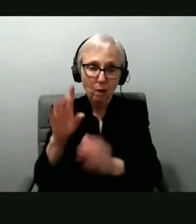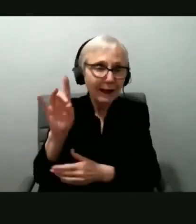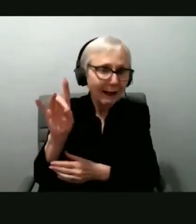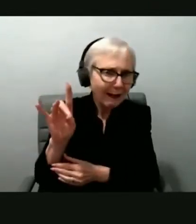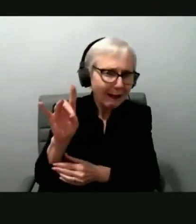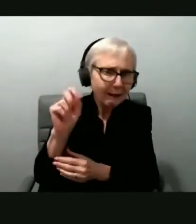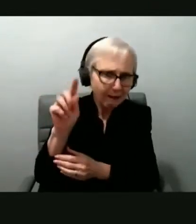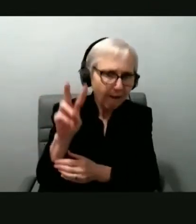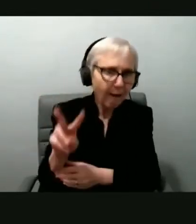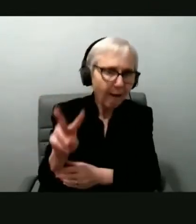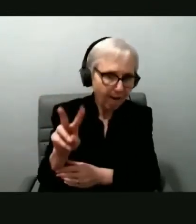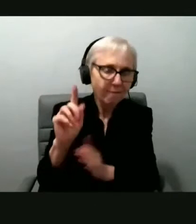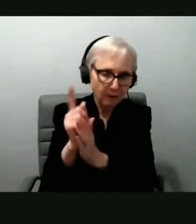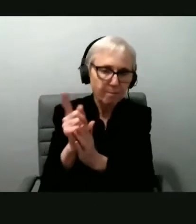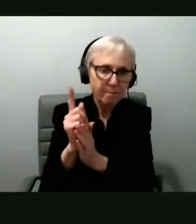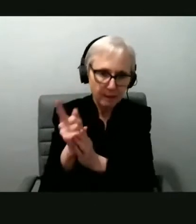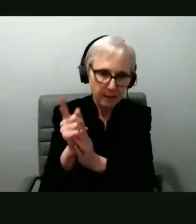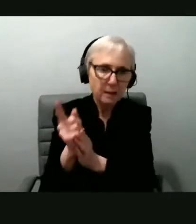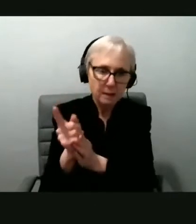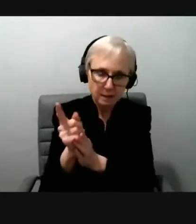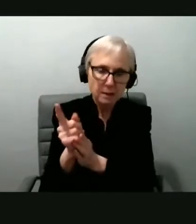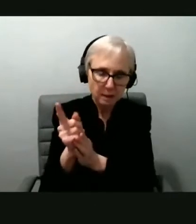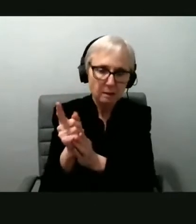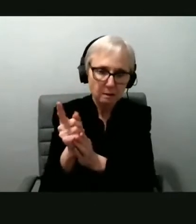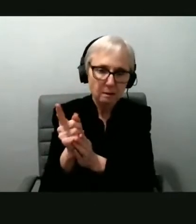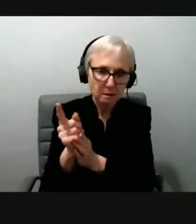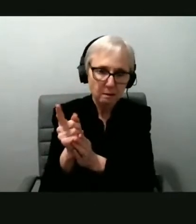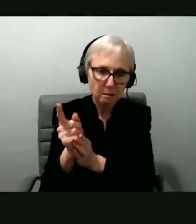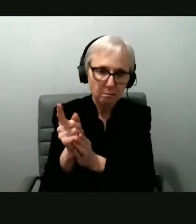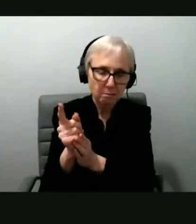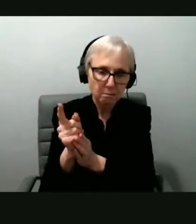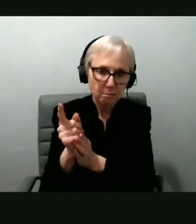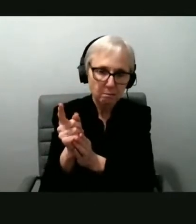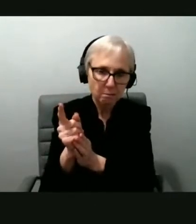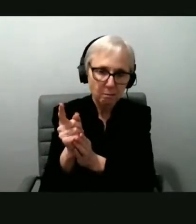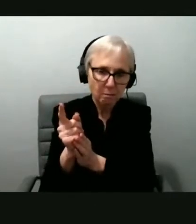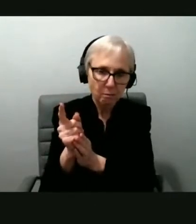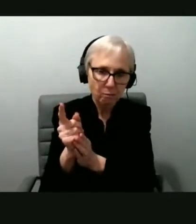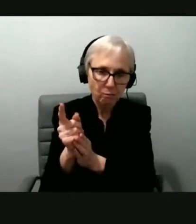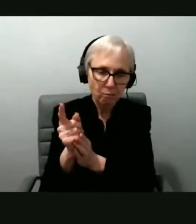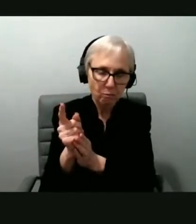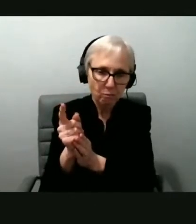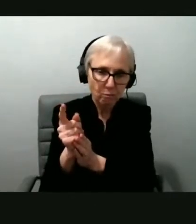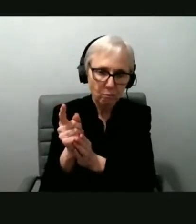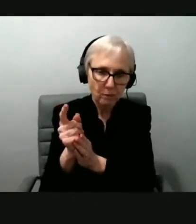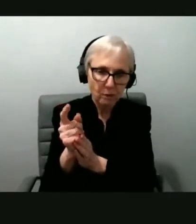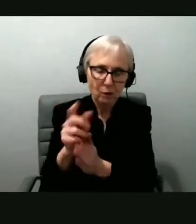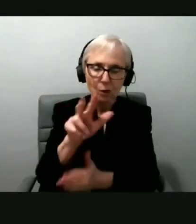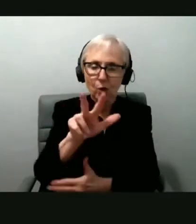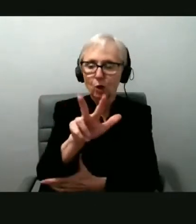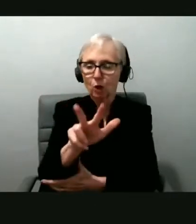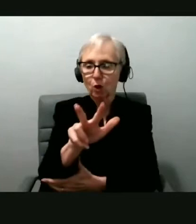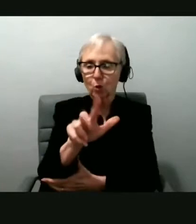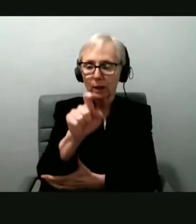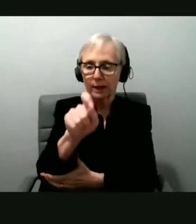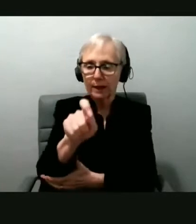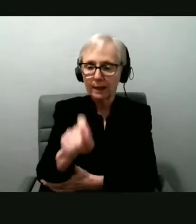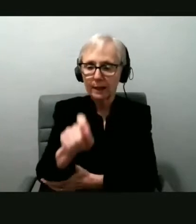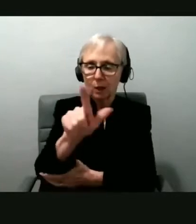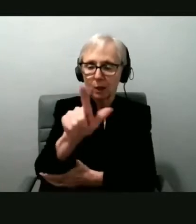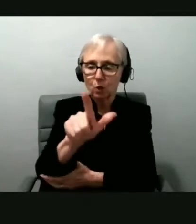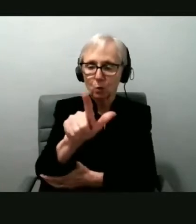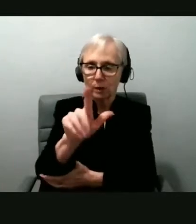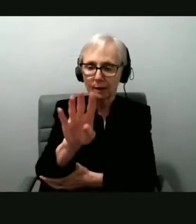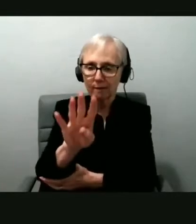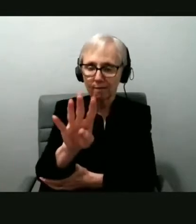8.5 minutes? I think 8.5 minutes. So that would be about 3:24 that we will be